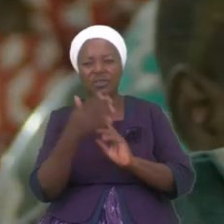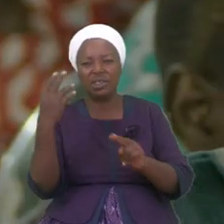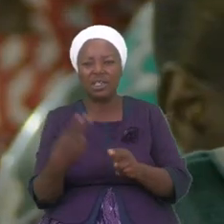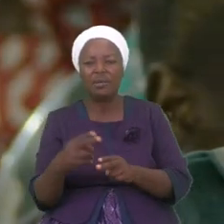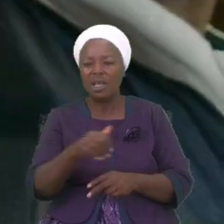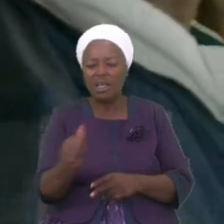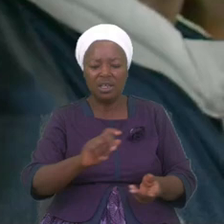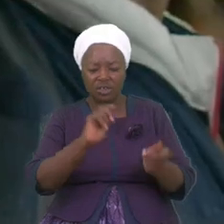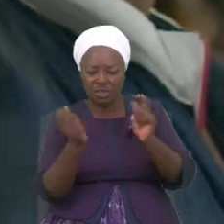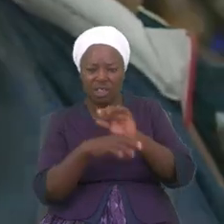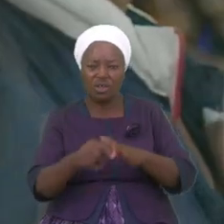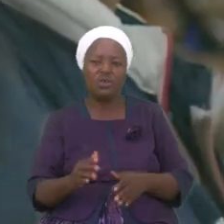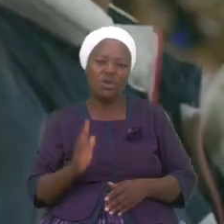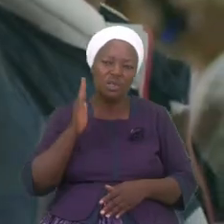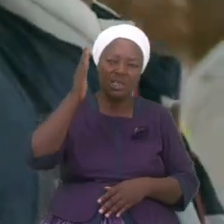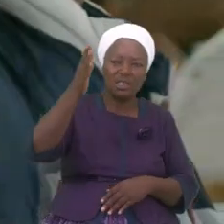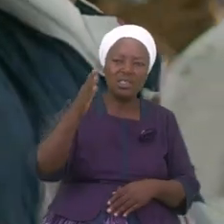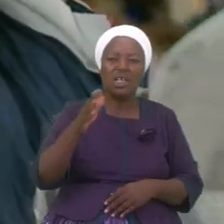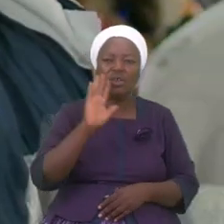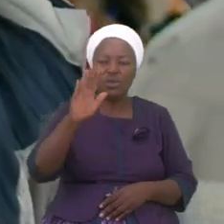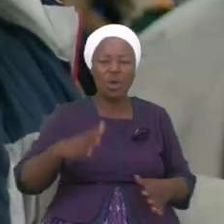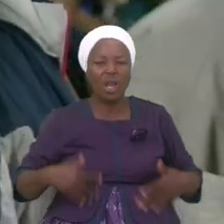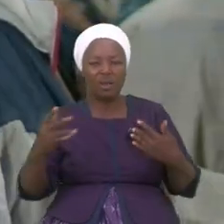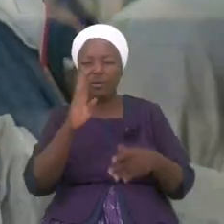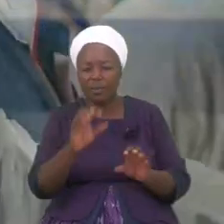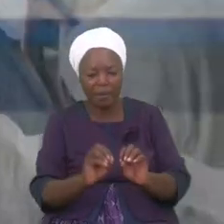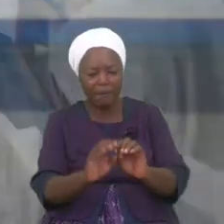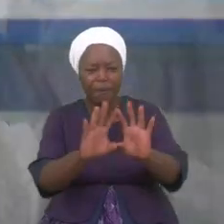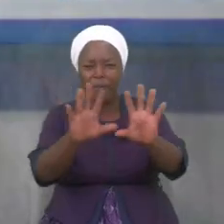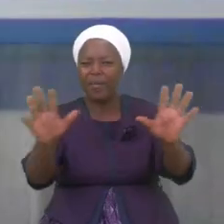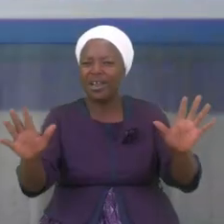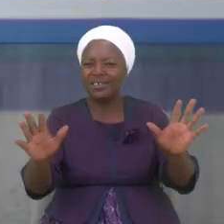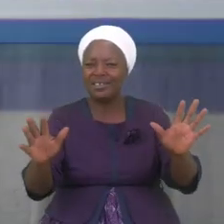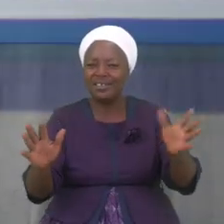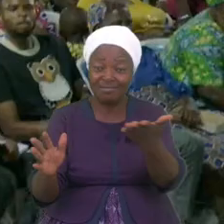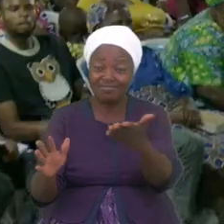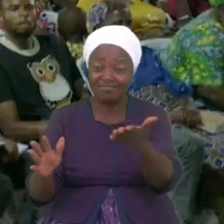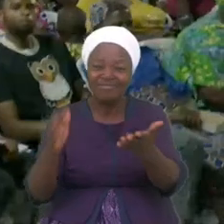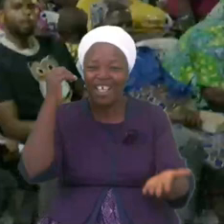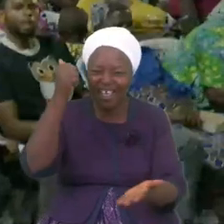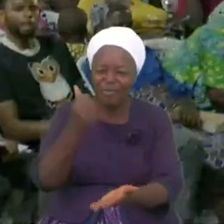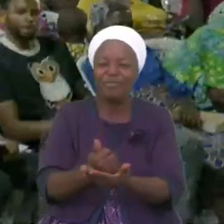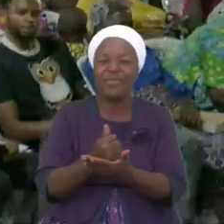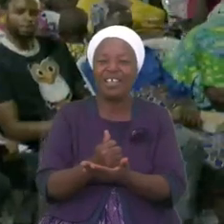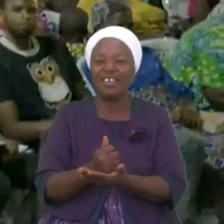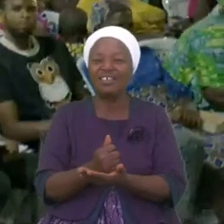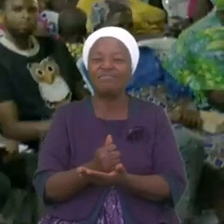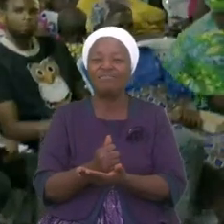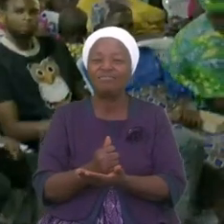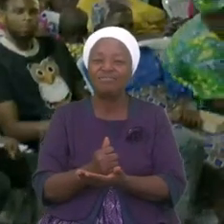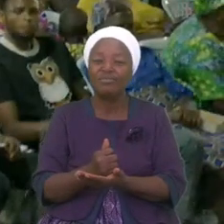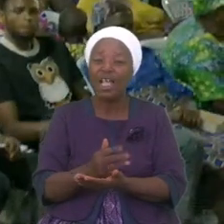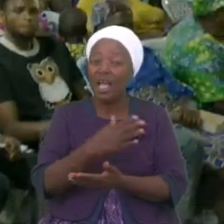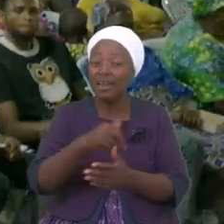your destiny. Your life will be bright. And you hear my amen? And every